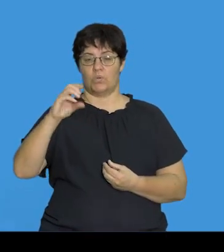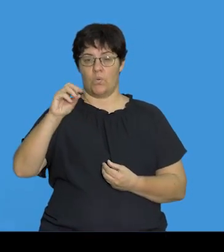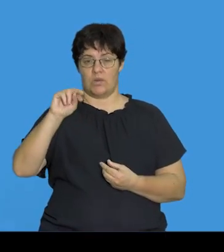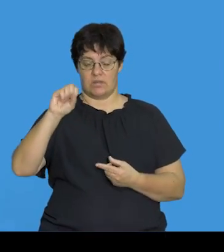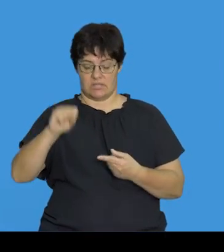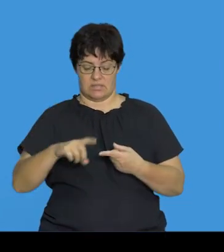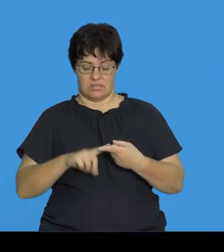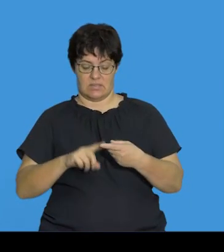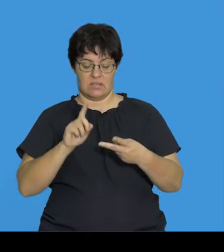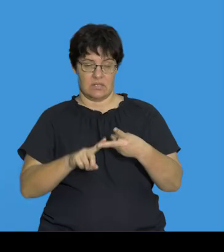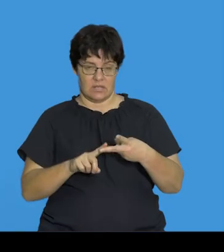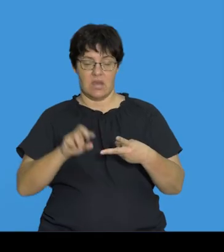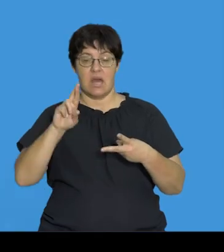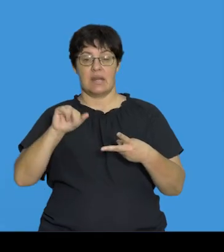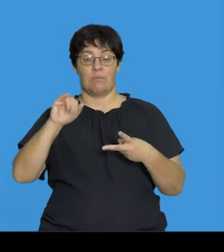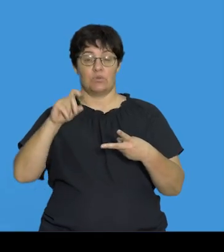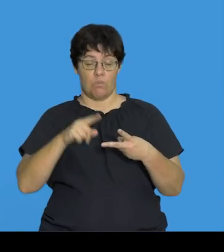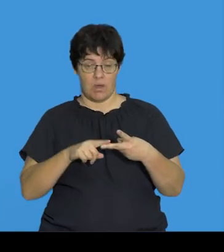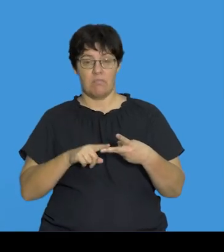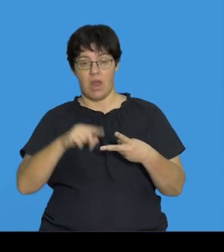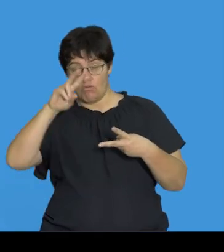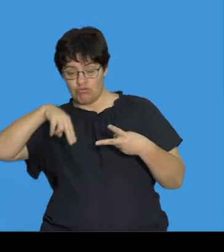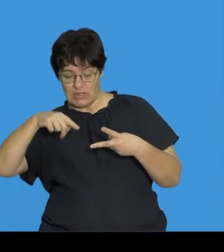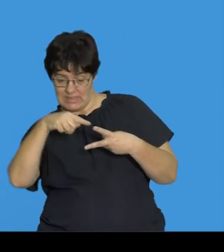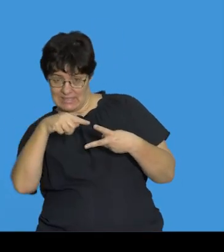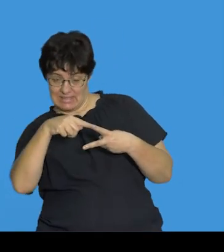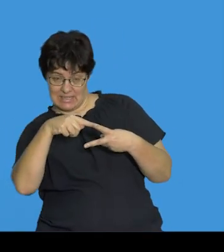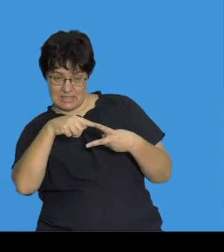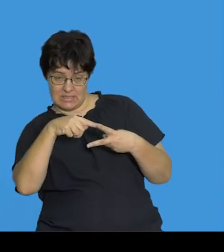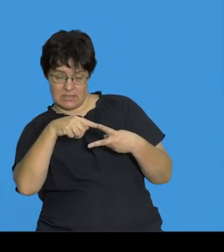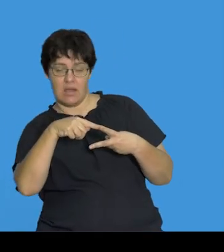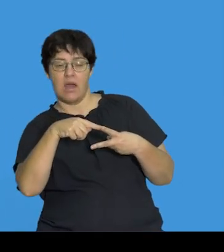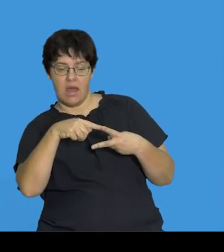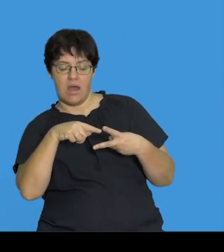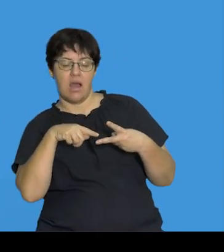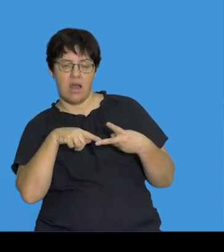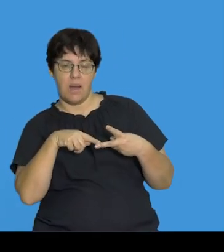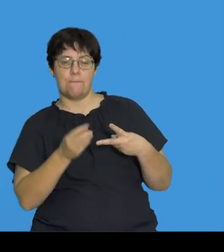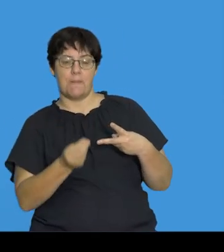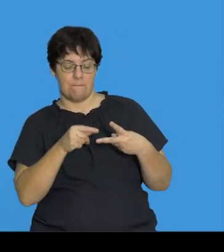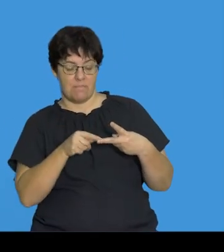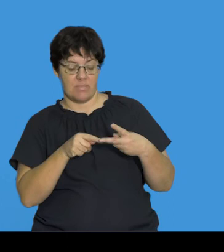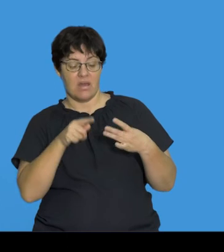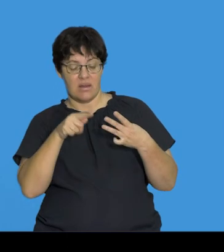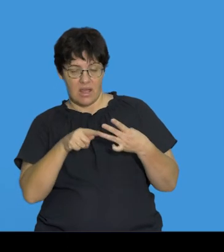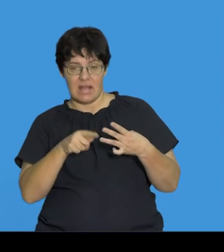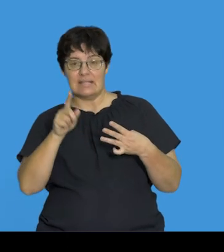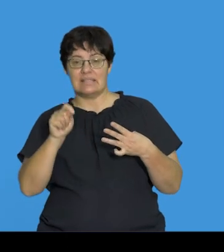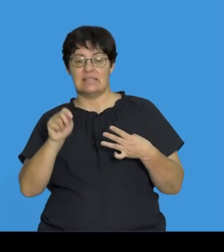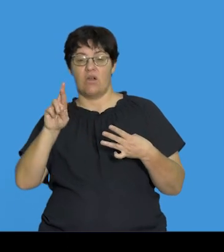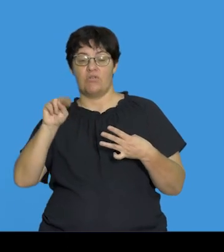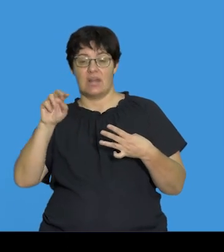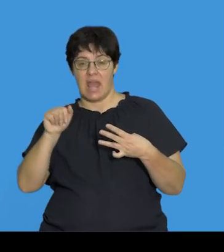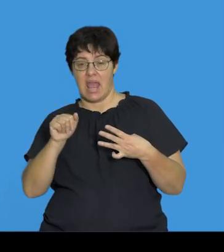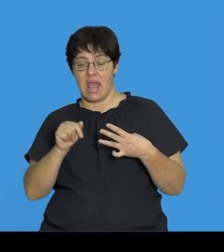codons. Second point would be that the ribosome now reads the codons. It will then instruct